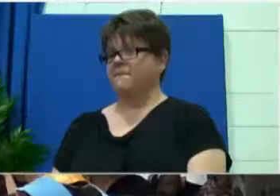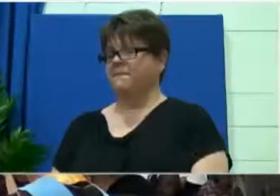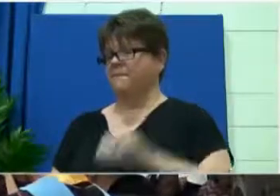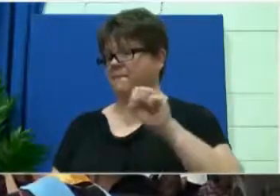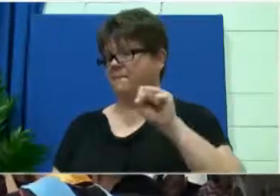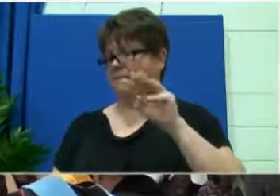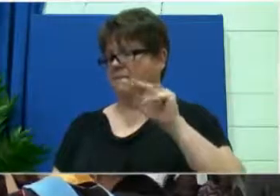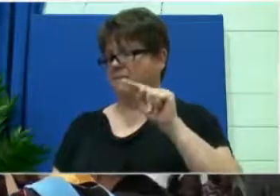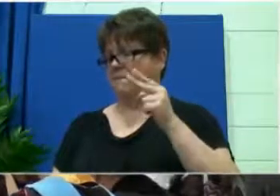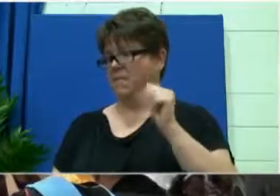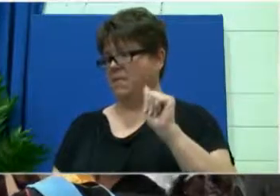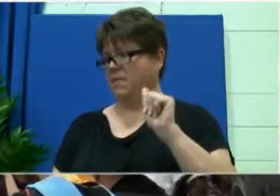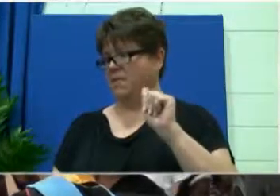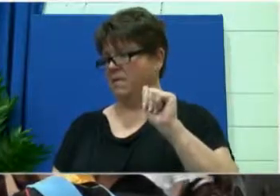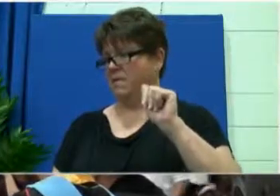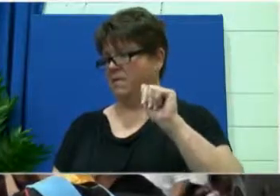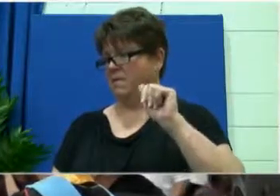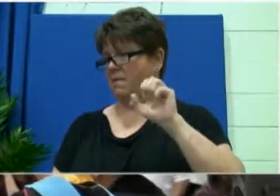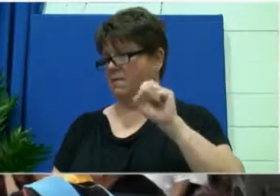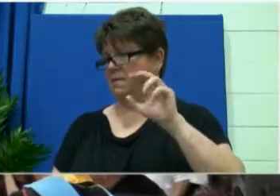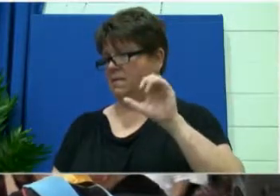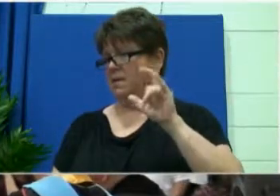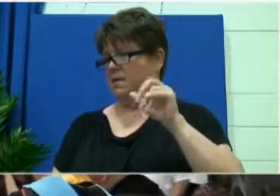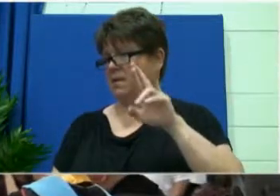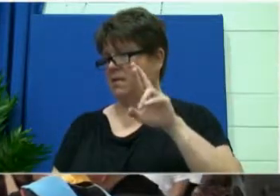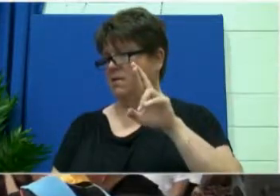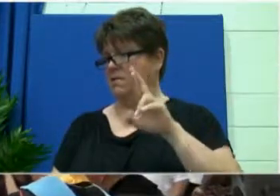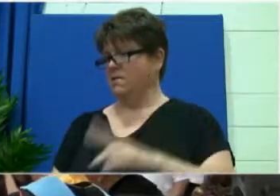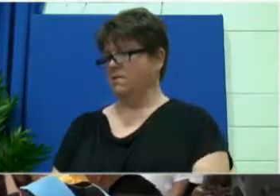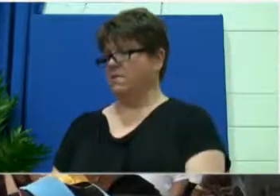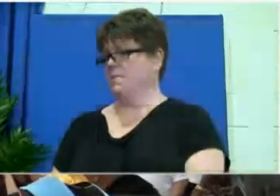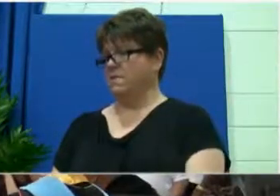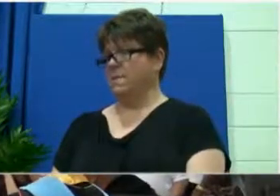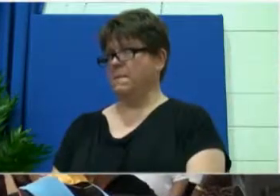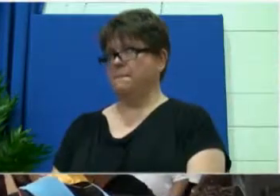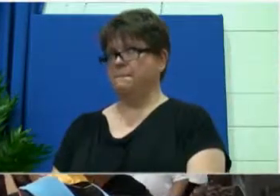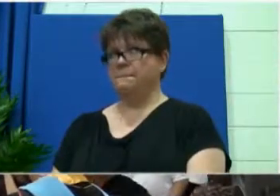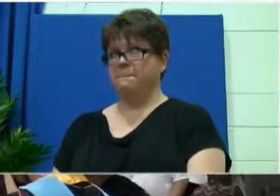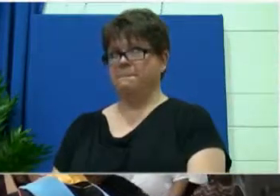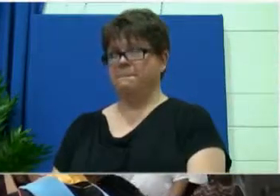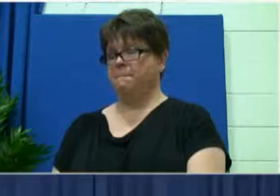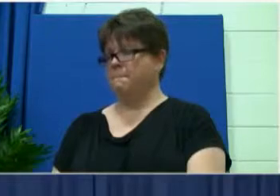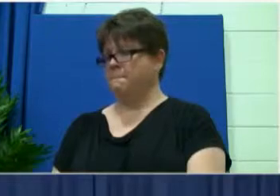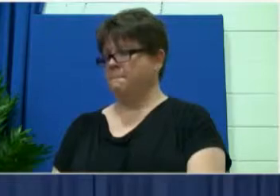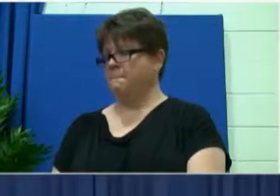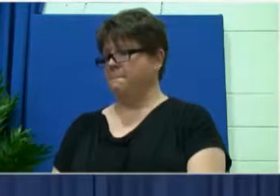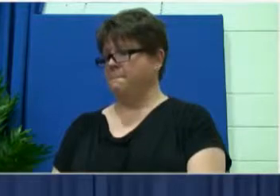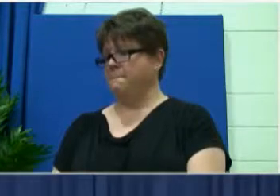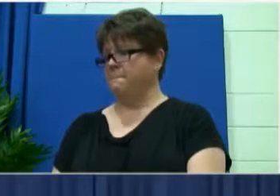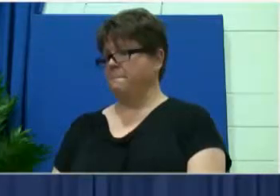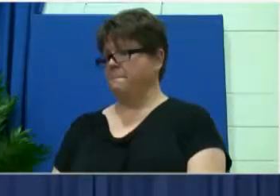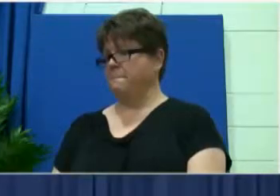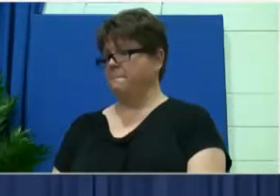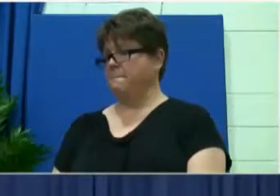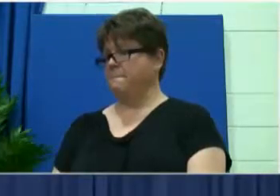Samantha Nicole Sandy Sinclair, magna cum laude, Phi Theta Kappa, Honors Program, Associate in General